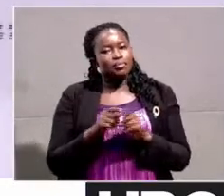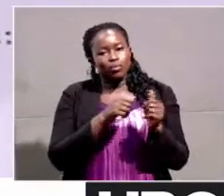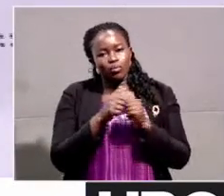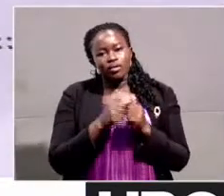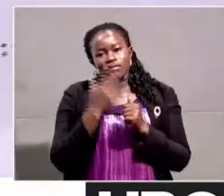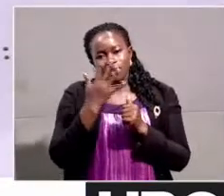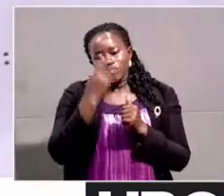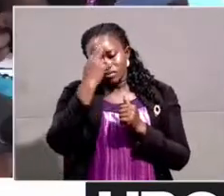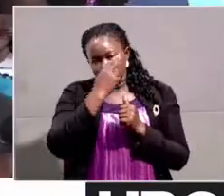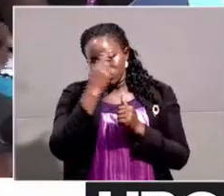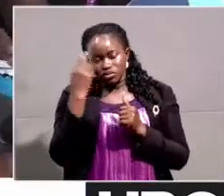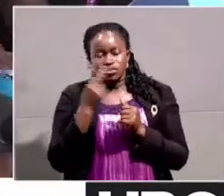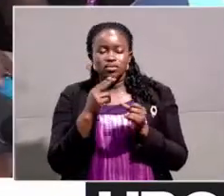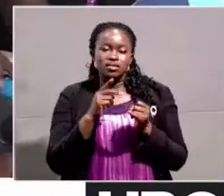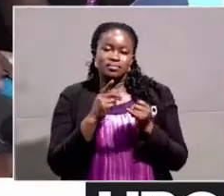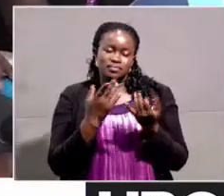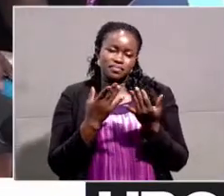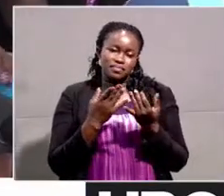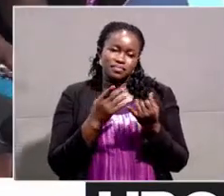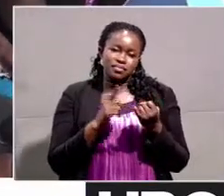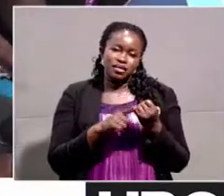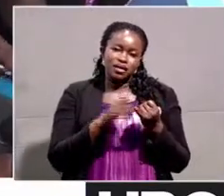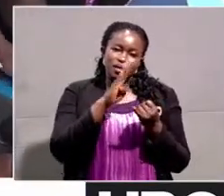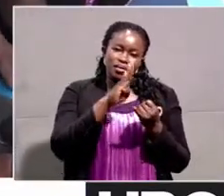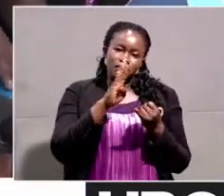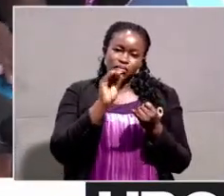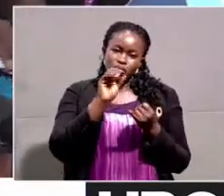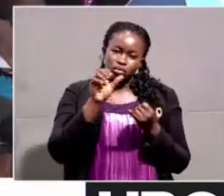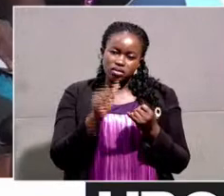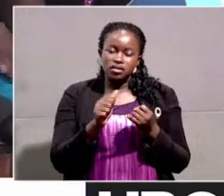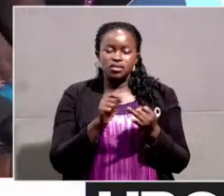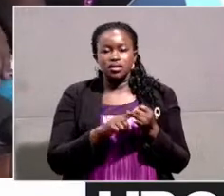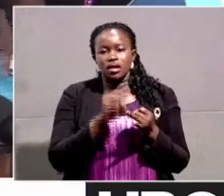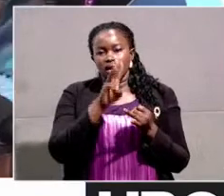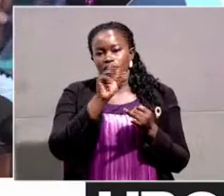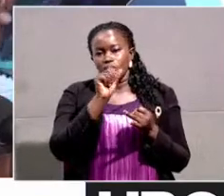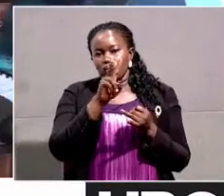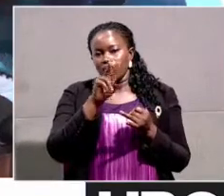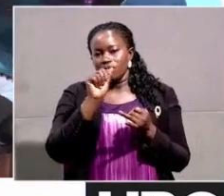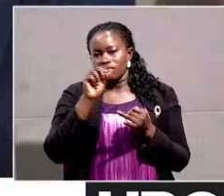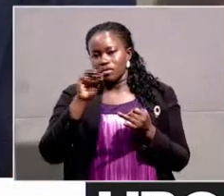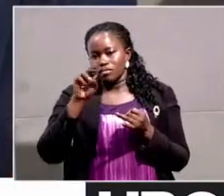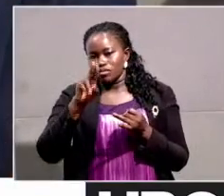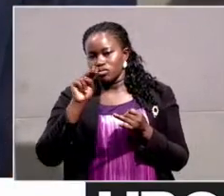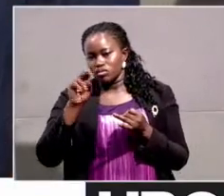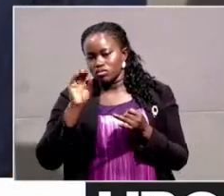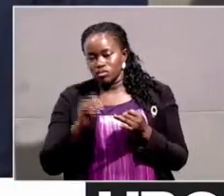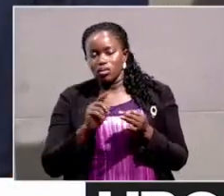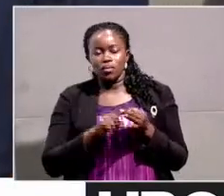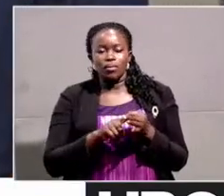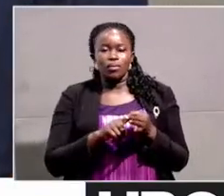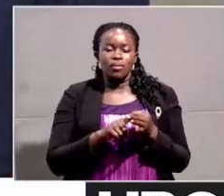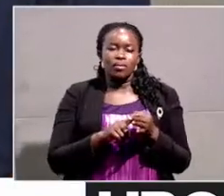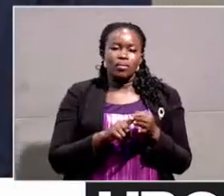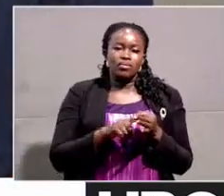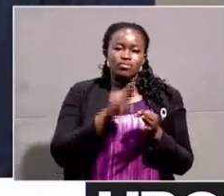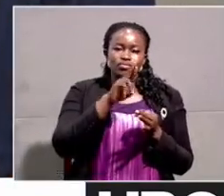students, Nabuyamba John Solomon, Bosa Edwin Price, Wavamuno Alexis Simwe, Ronald William, and